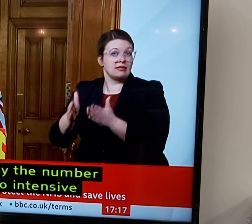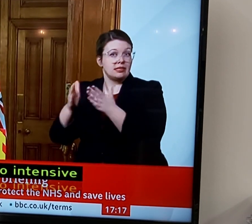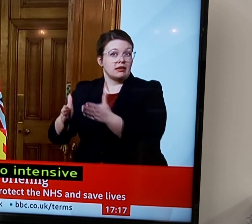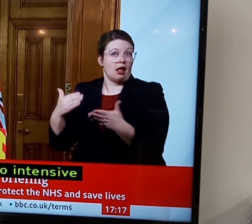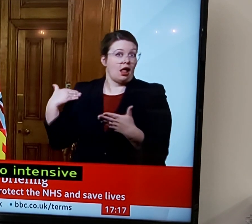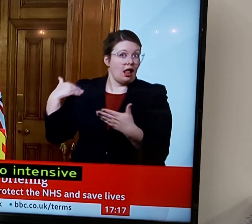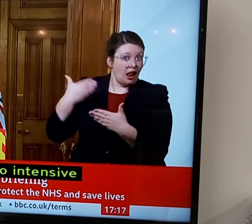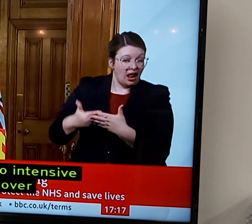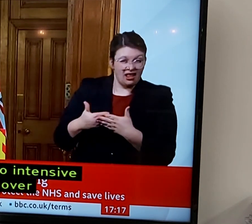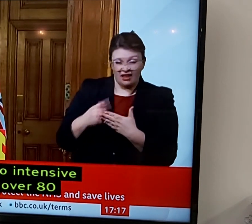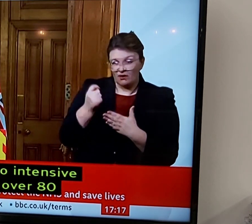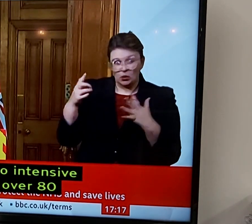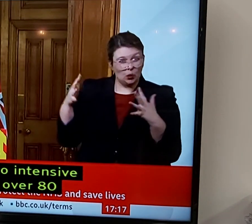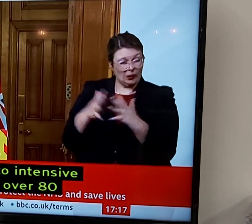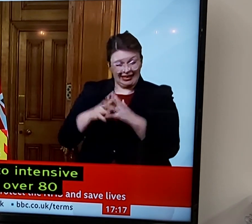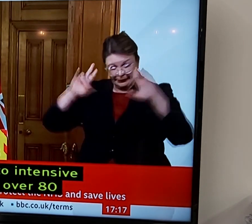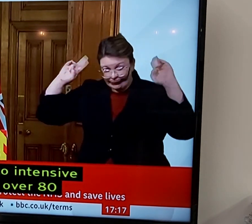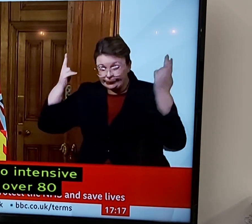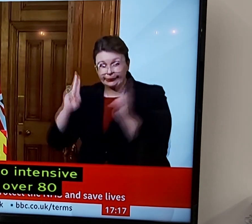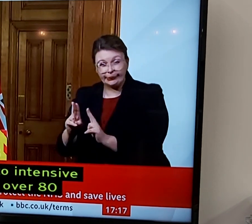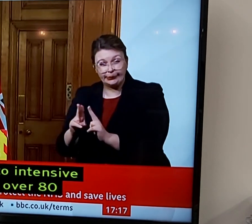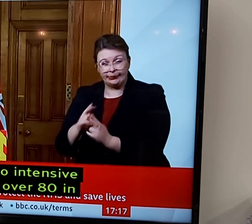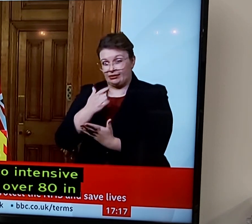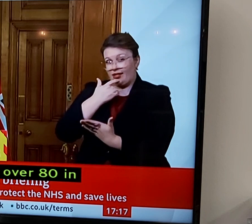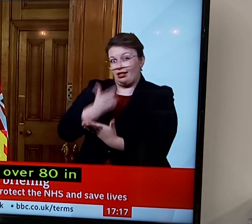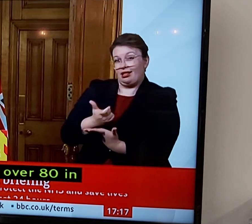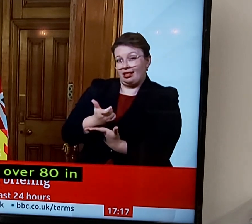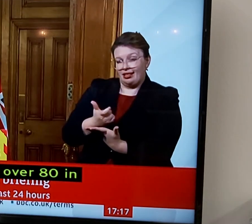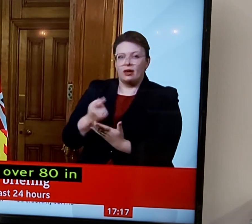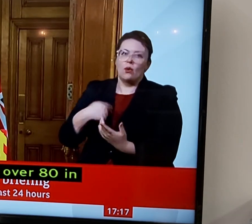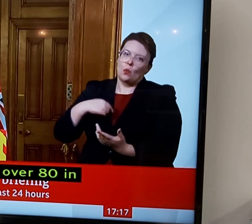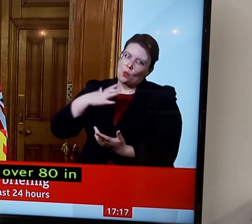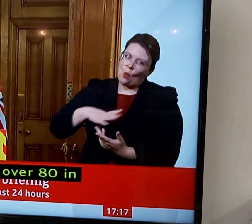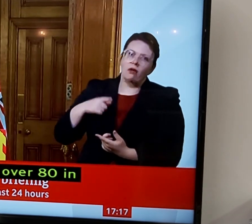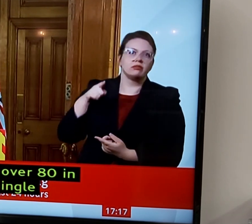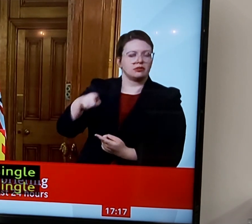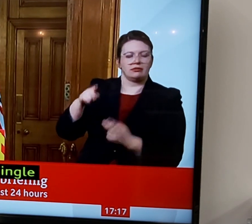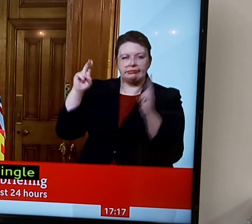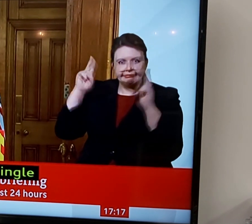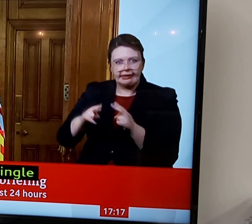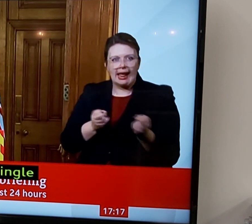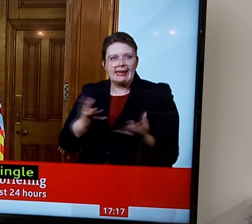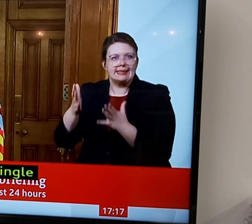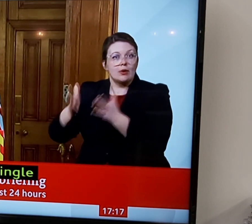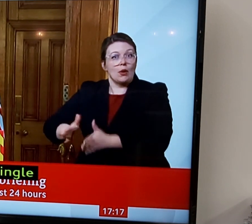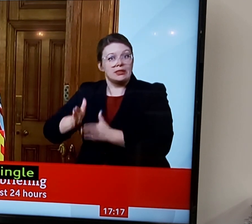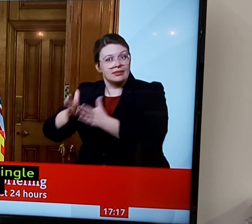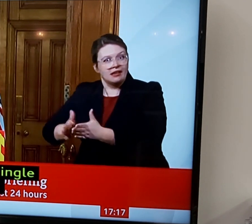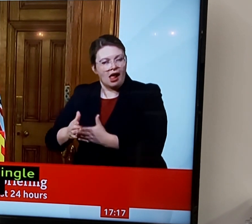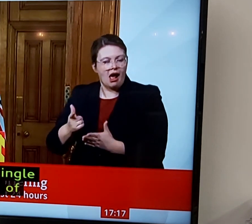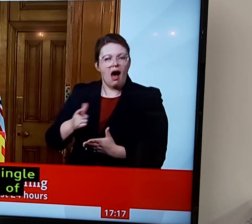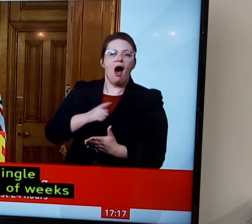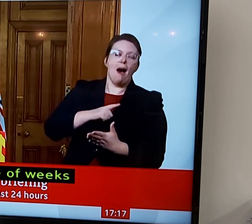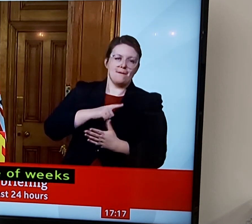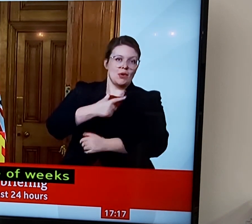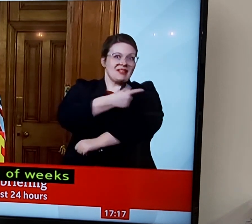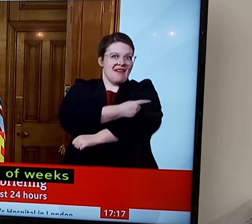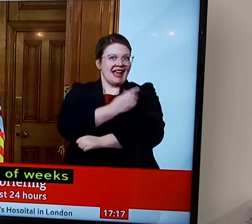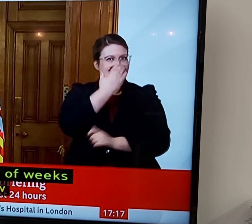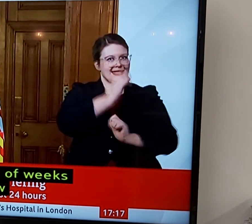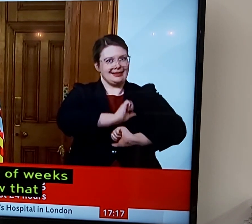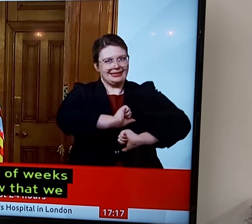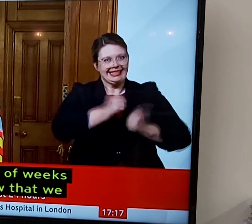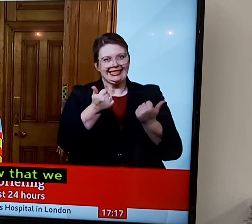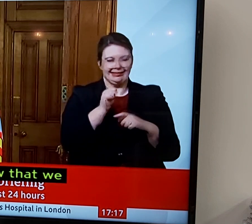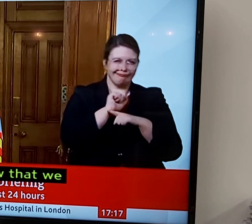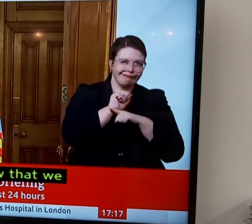last couple of weeks, which is something I know that we all welcome. This is seriously encouraging. It shows